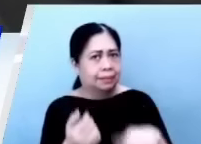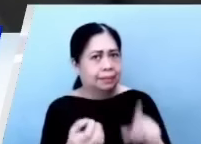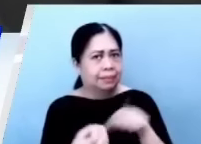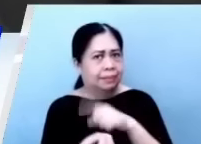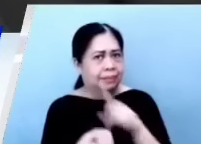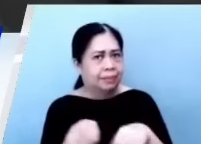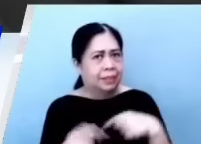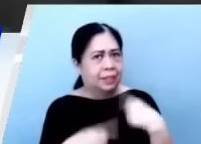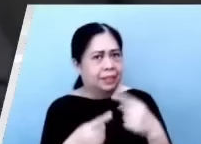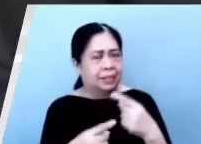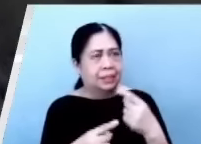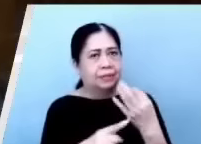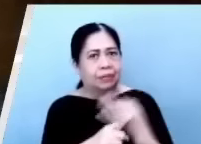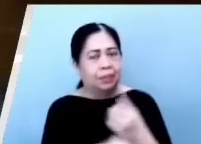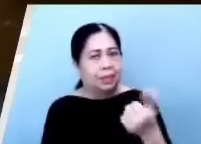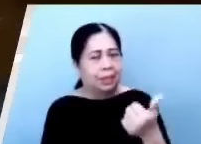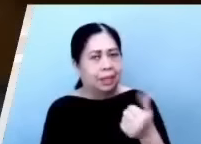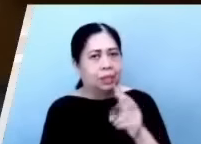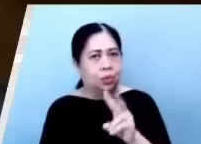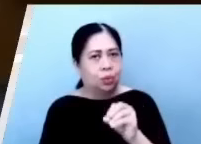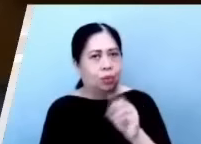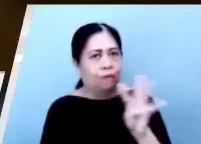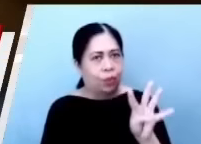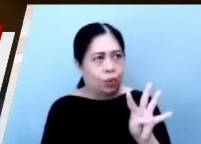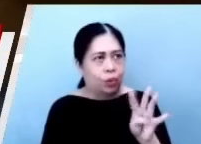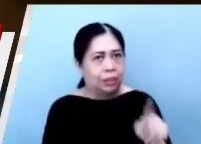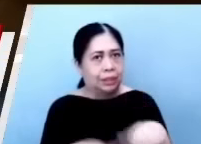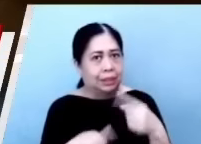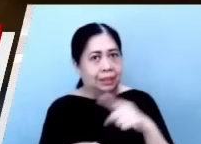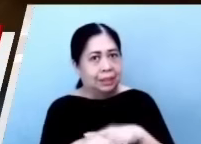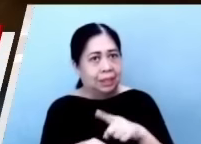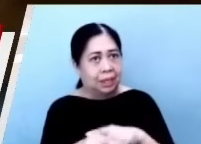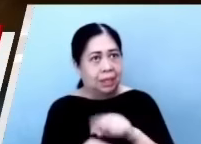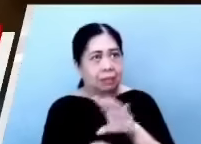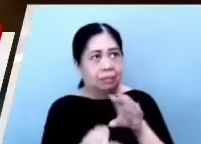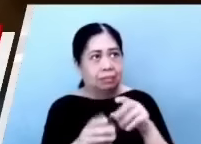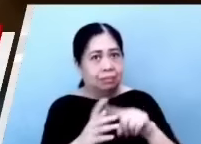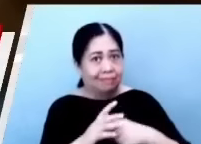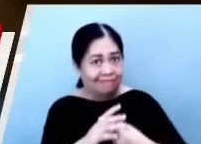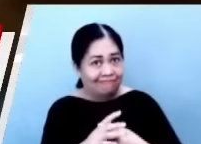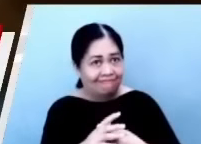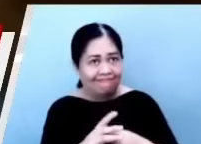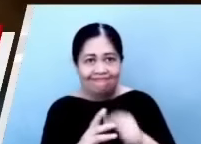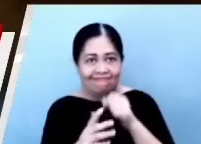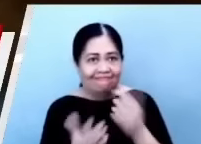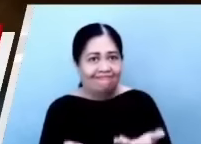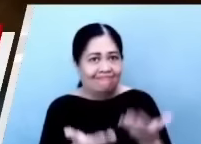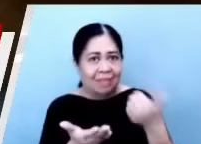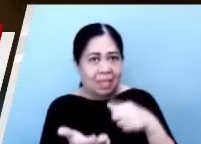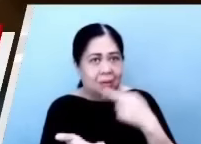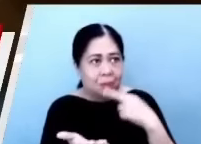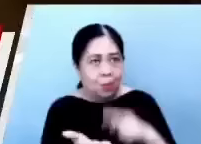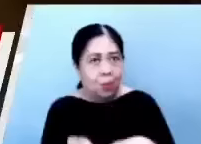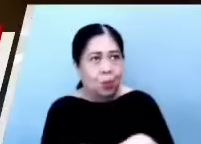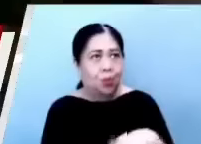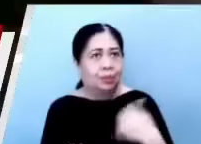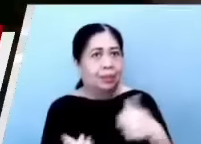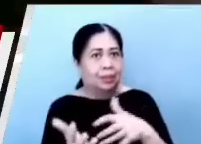February 10, 2004. Since the time of their incorporation, they have not submitted any reportorial requirements